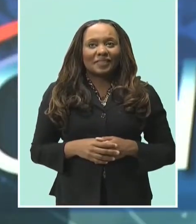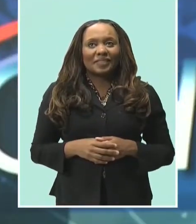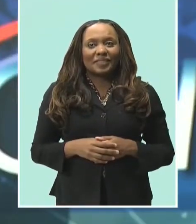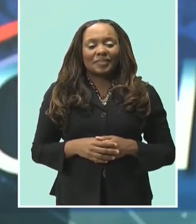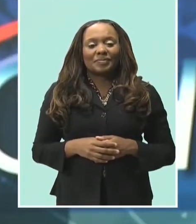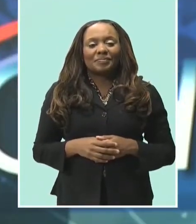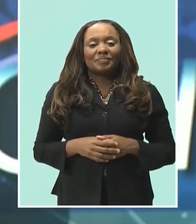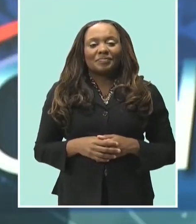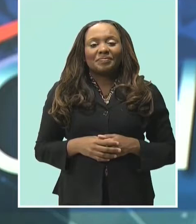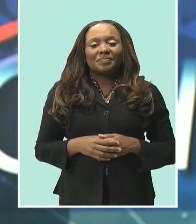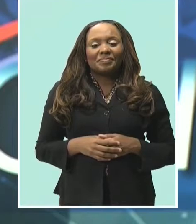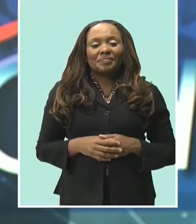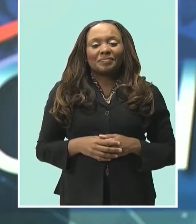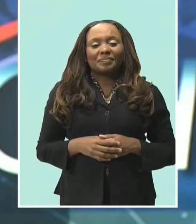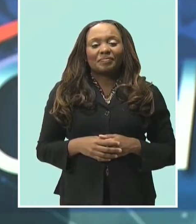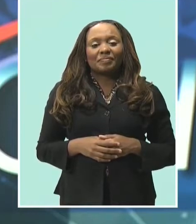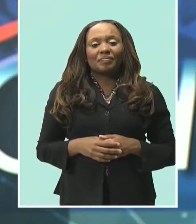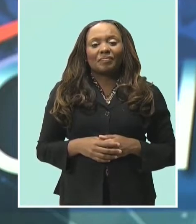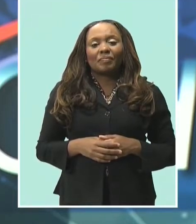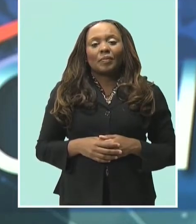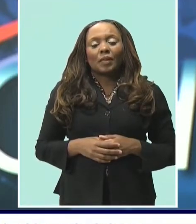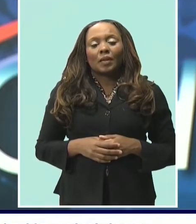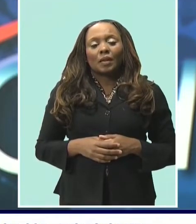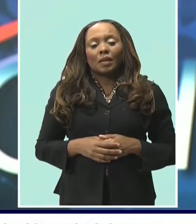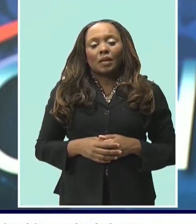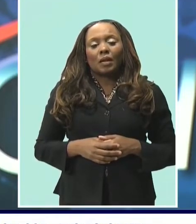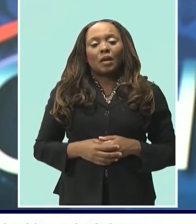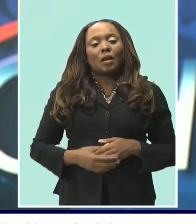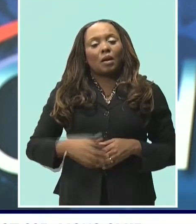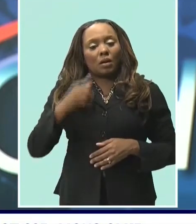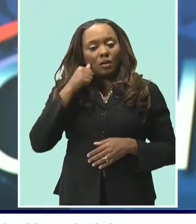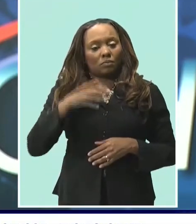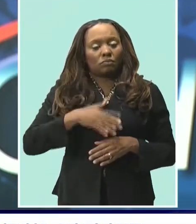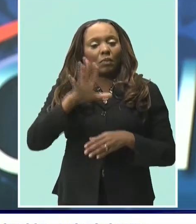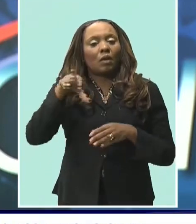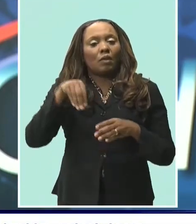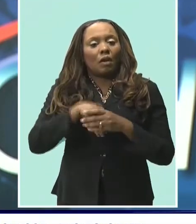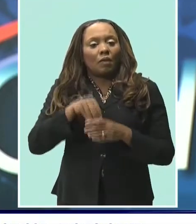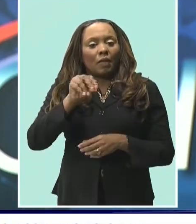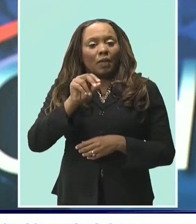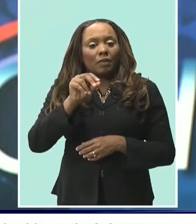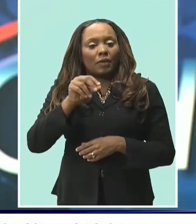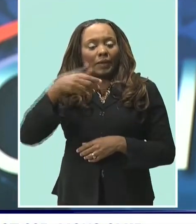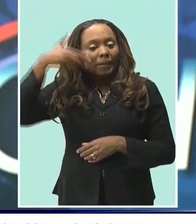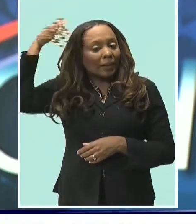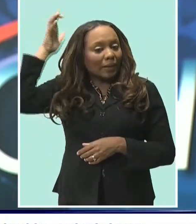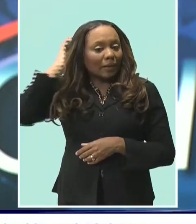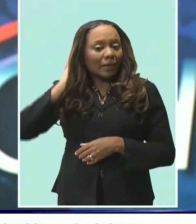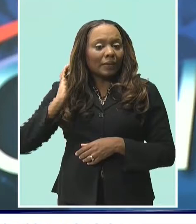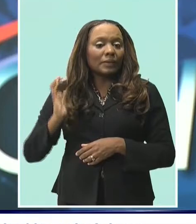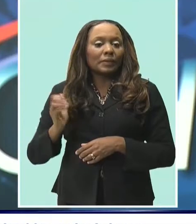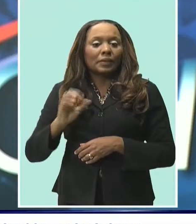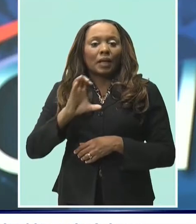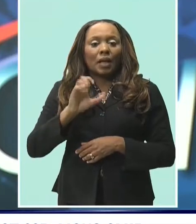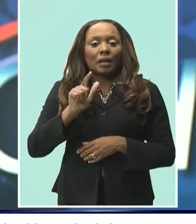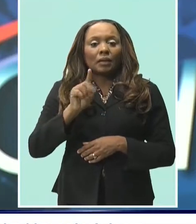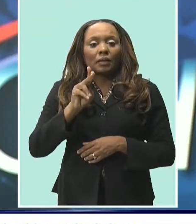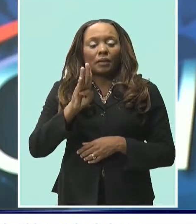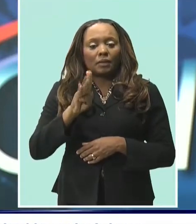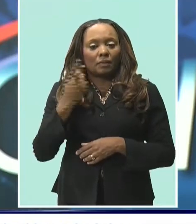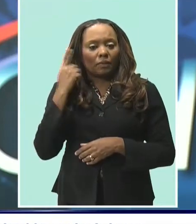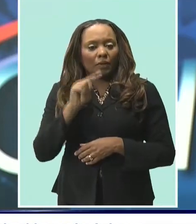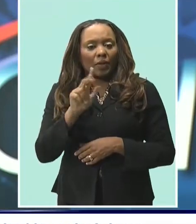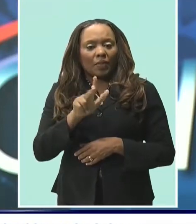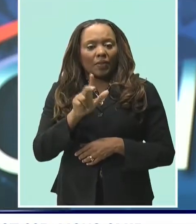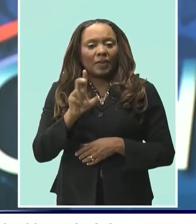She's no stranger to the Lions Club of Barbados, and after 36 years of active service to the Lions Club of St. Michael and moving